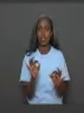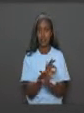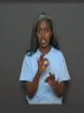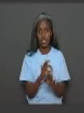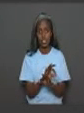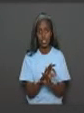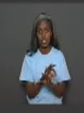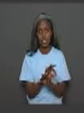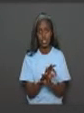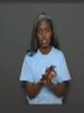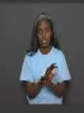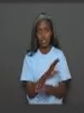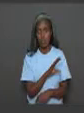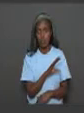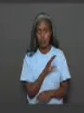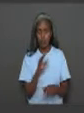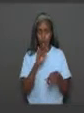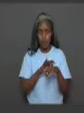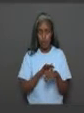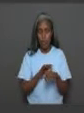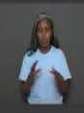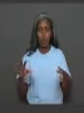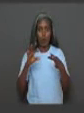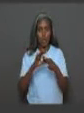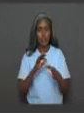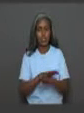functions on a coordinate plane.